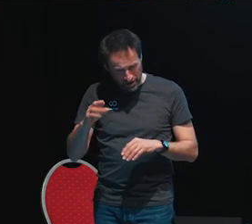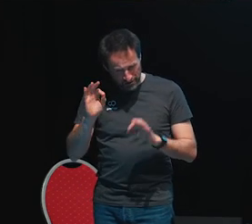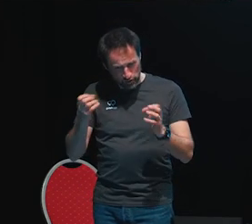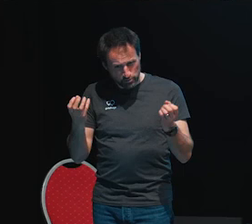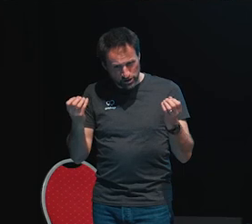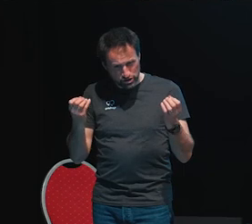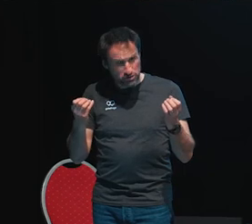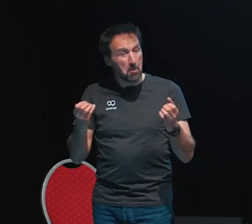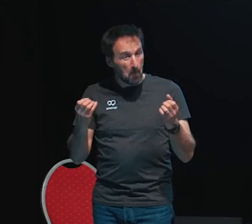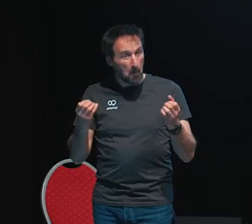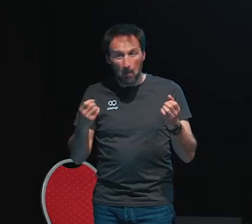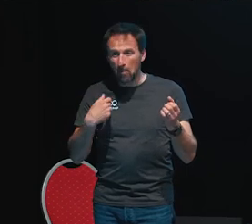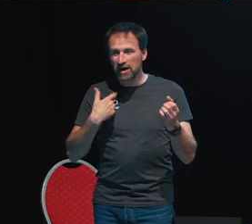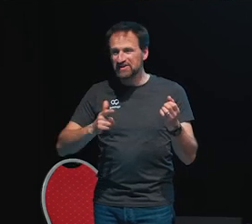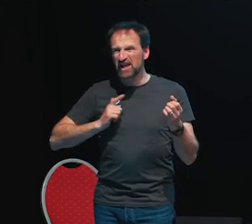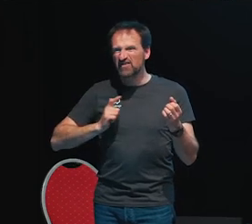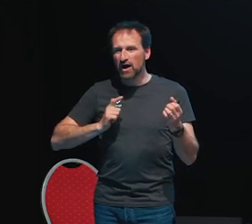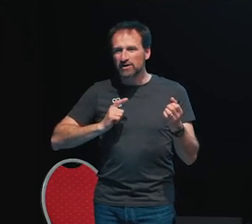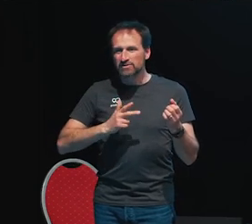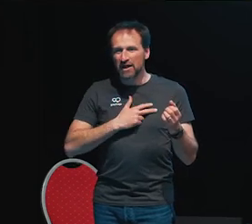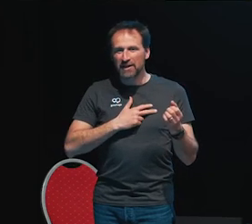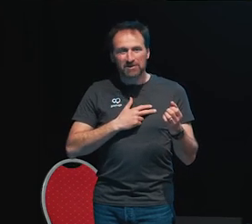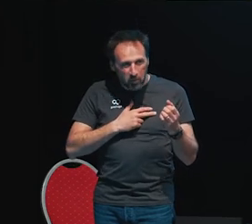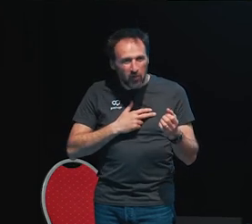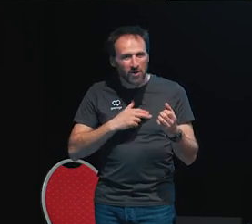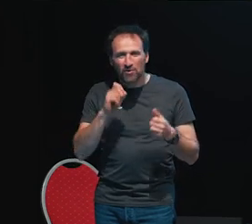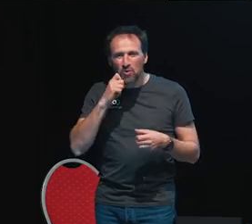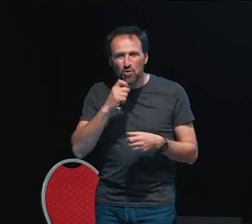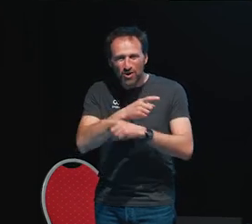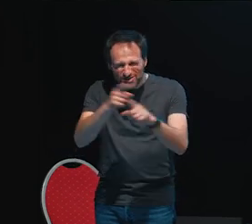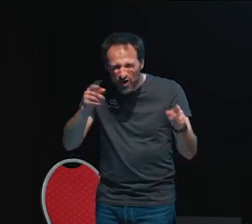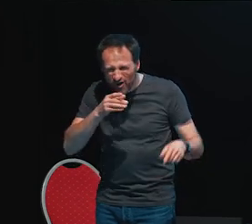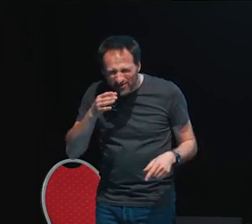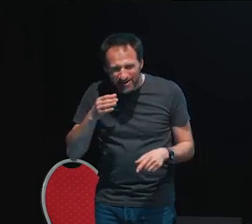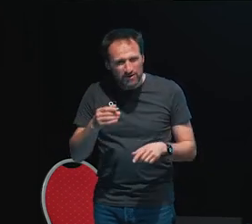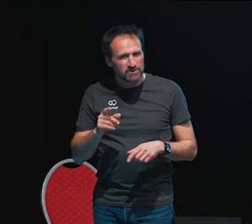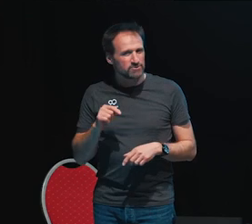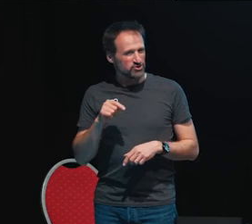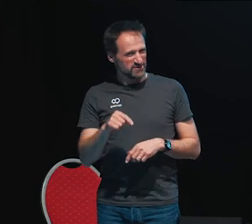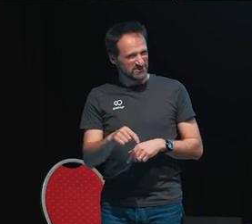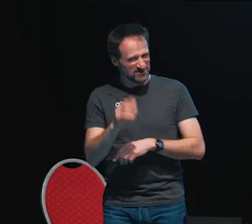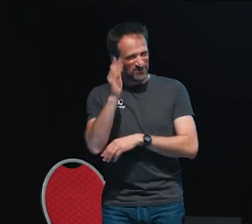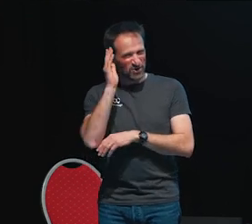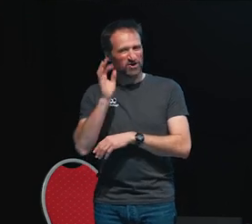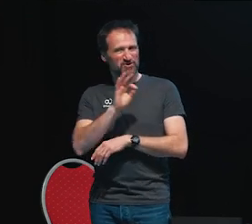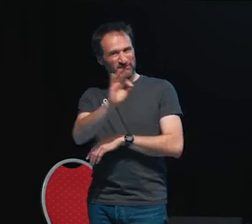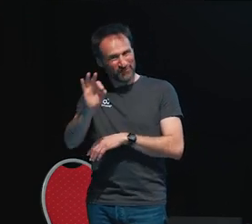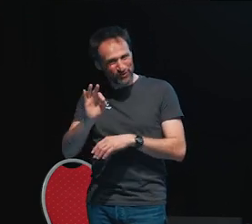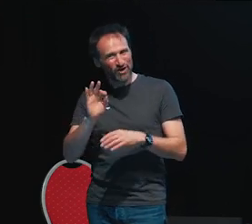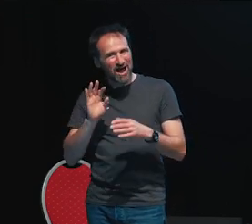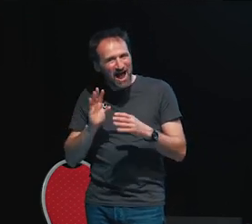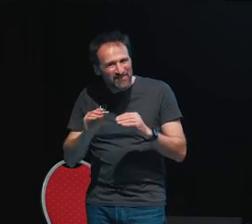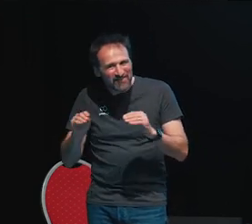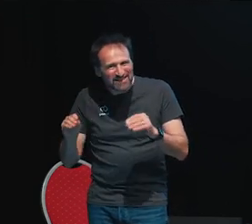is like actually more than I expected, to be honest, which is pretty cool. So this talk is even applicable for you in your personal life.